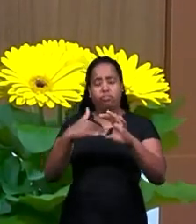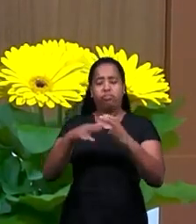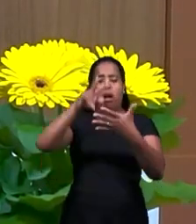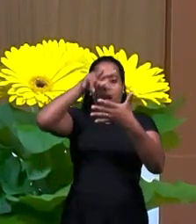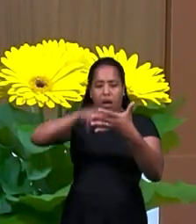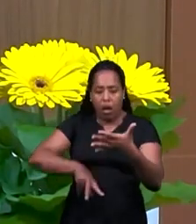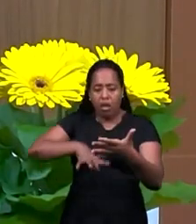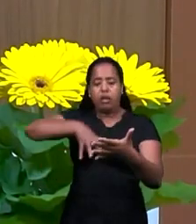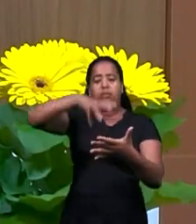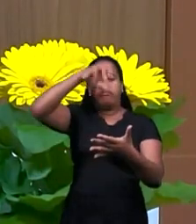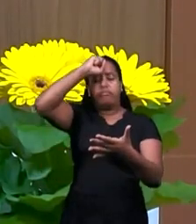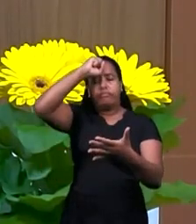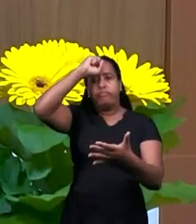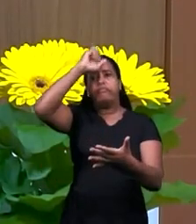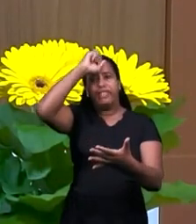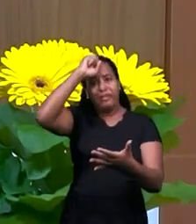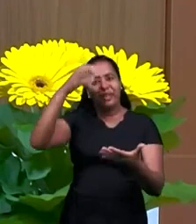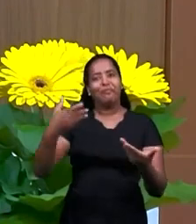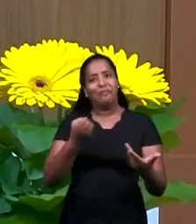them.